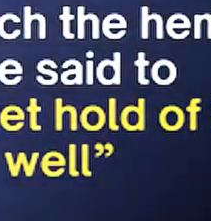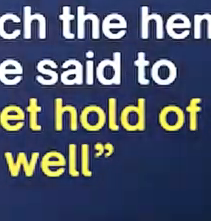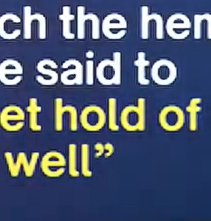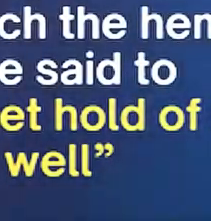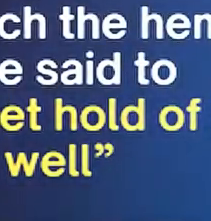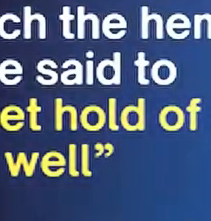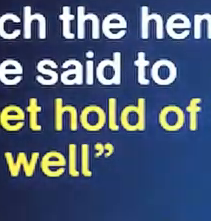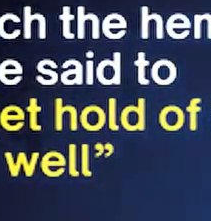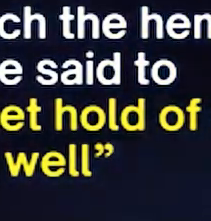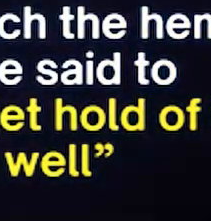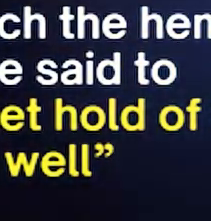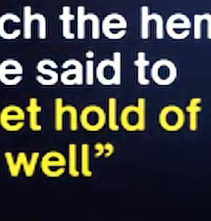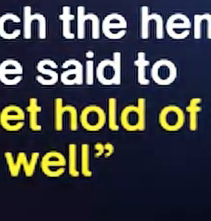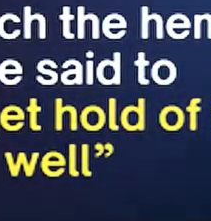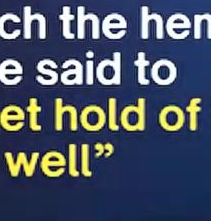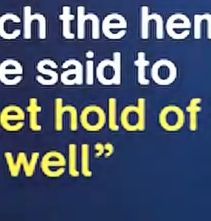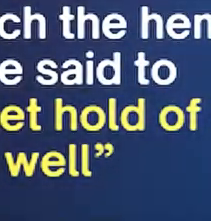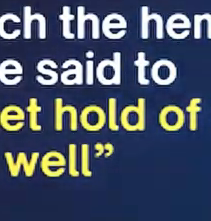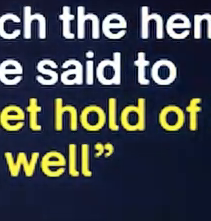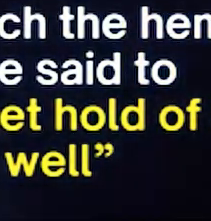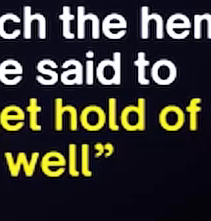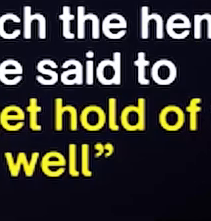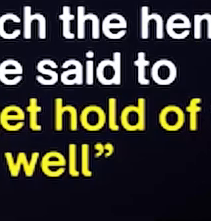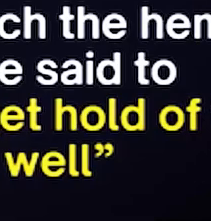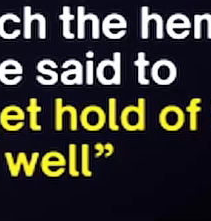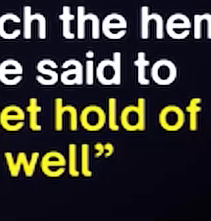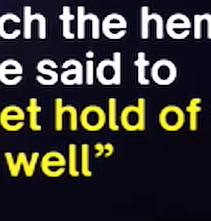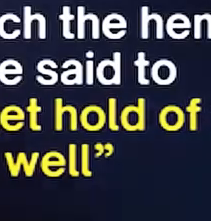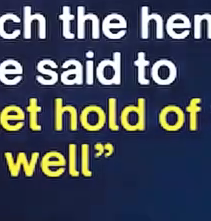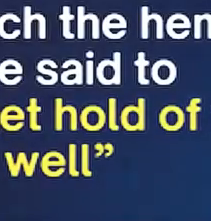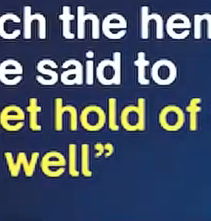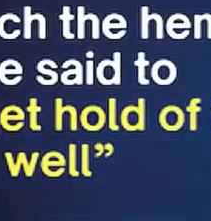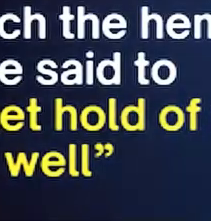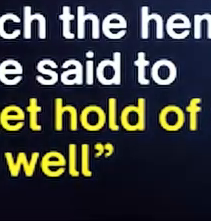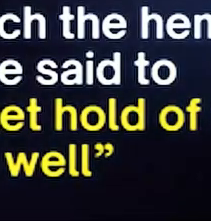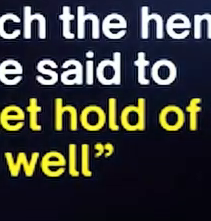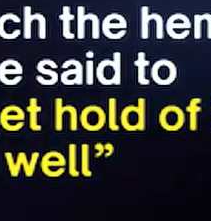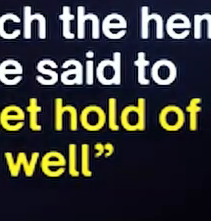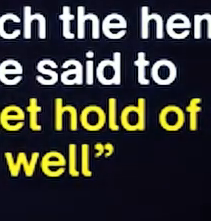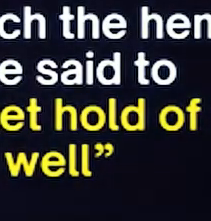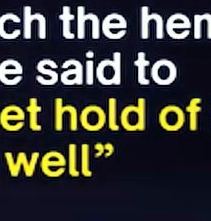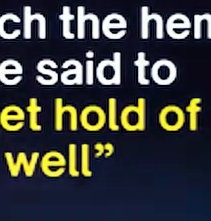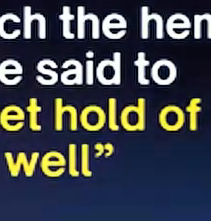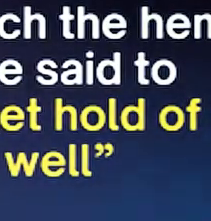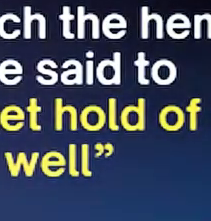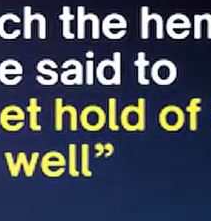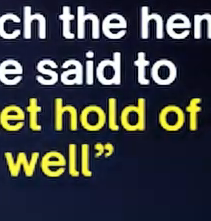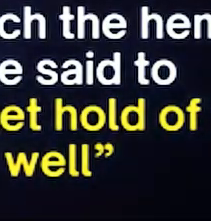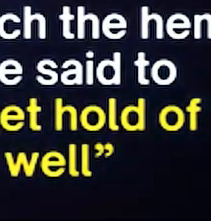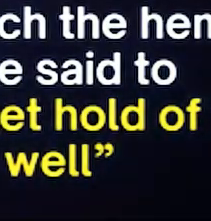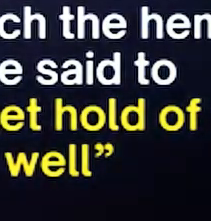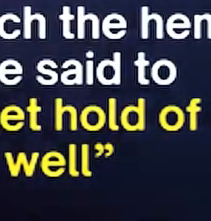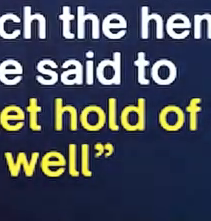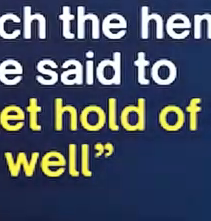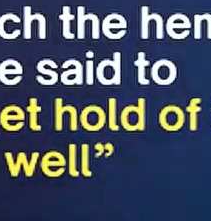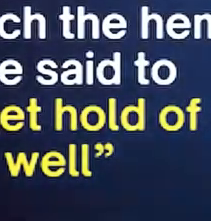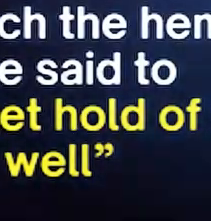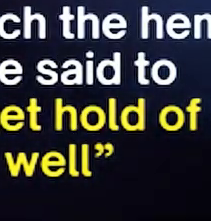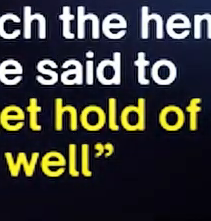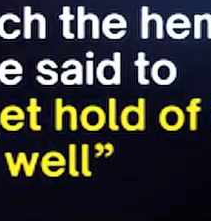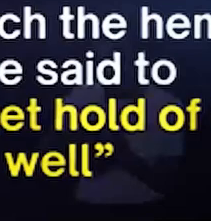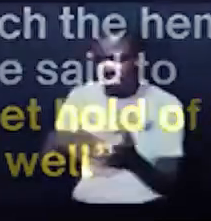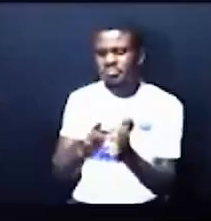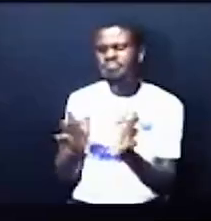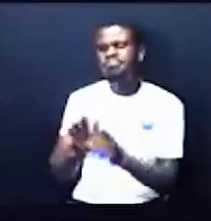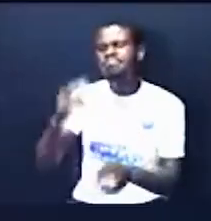well. If only I get hold of the garment, I shall be well. Today in the